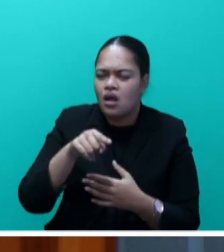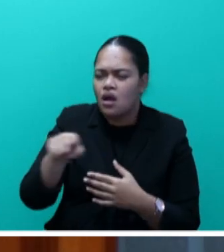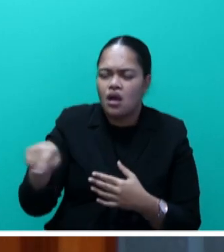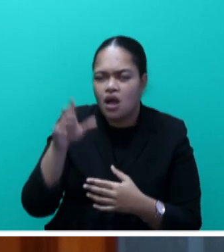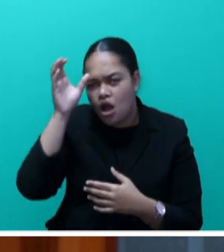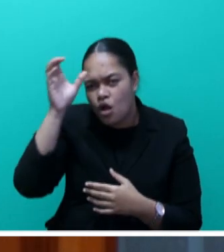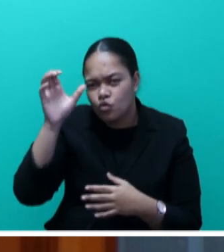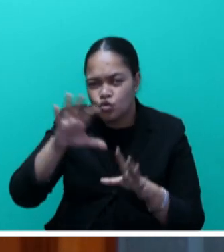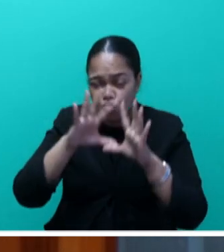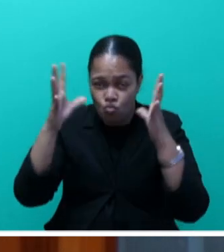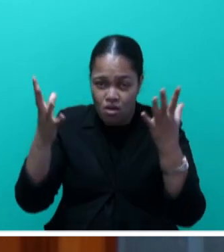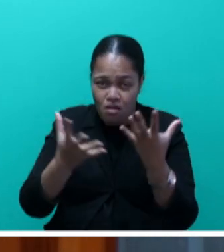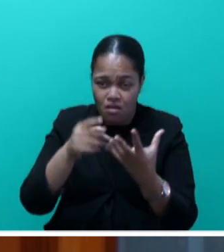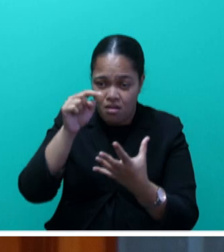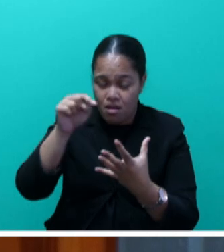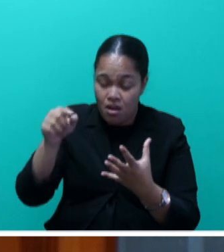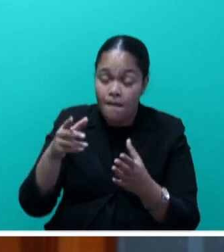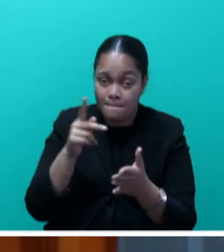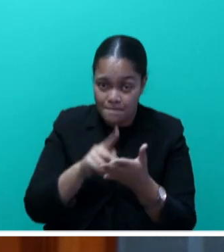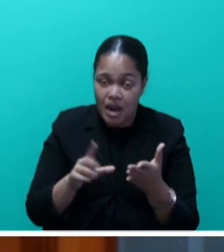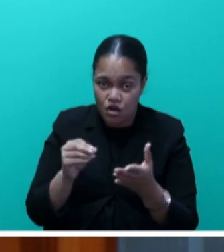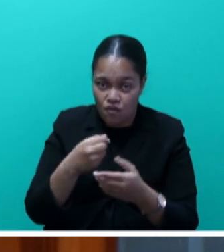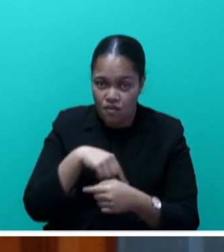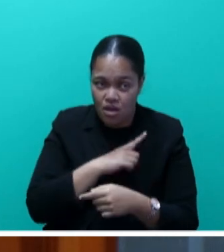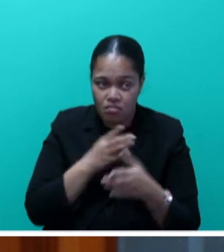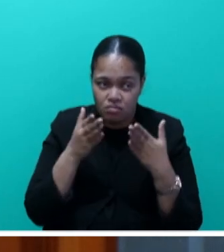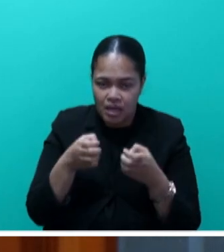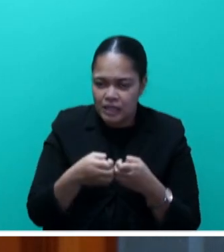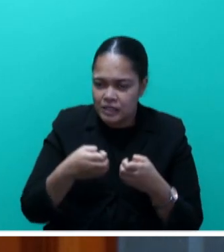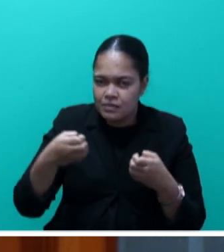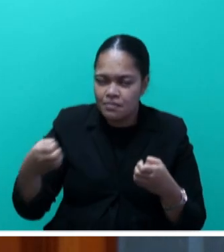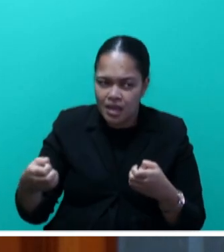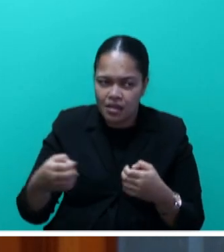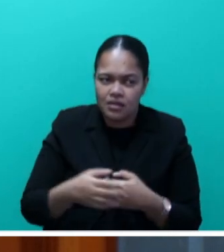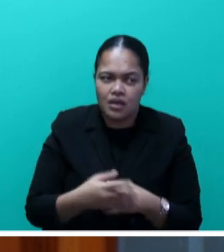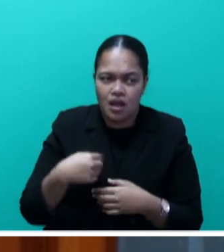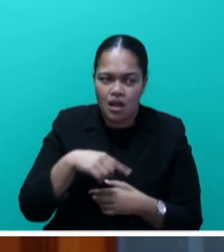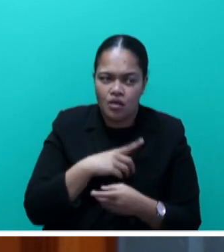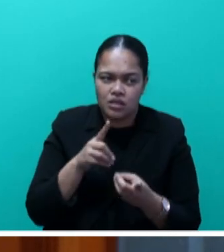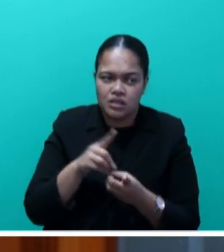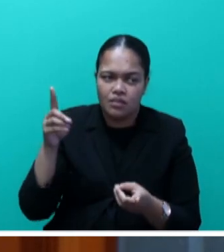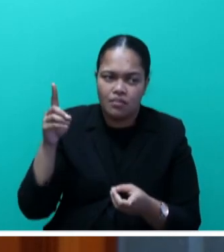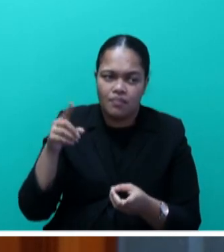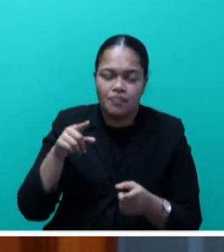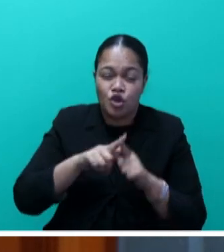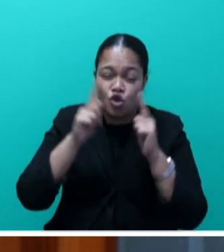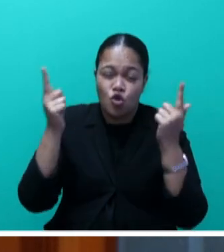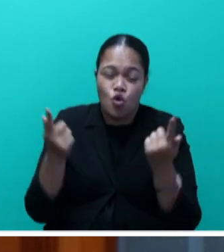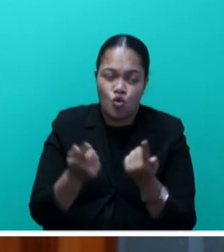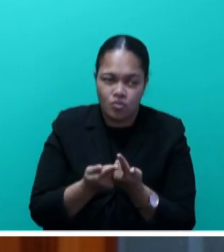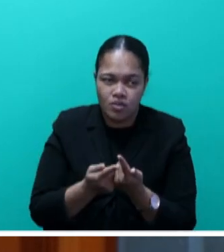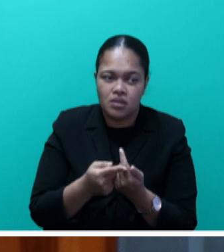world as part of our intent vis-à-vis expanding our frontiers and diplomatic footprints globally is